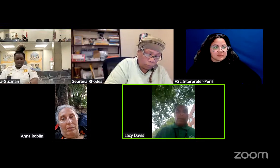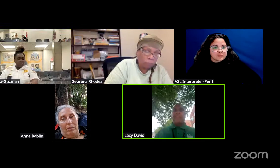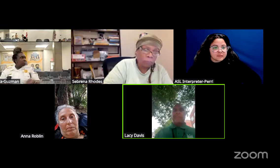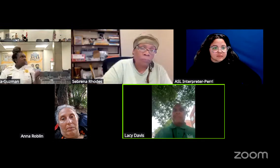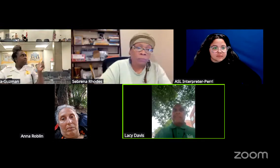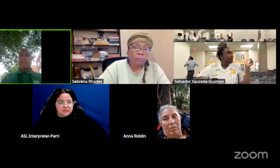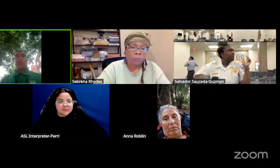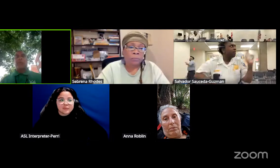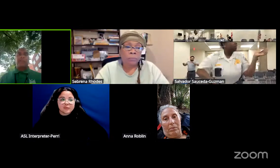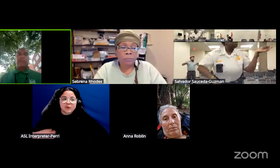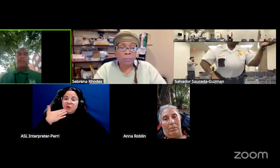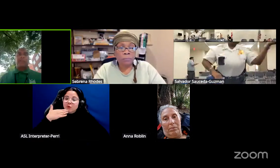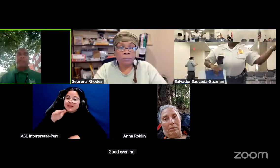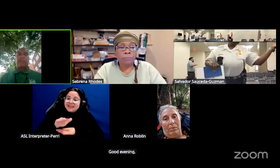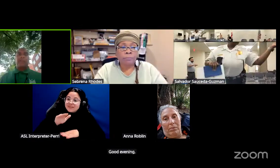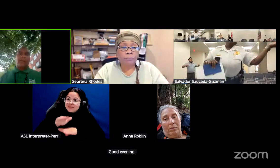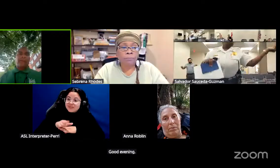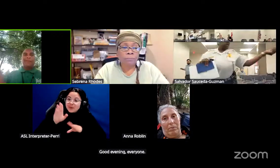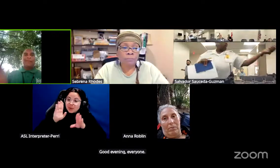Good evening, everyone.